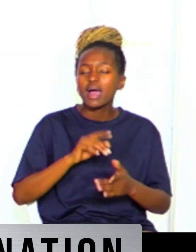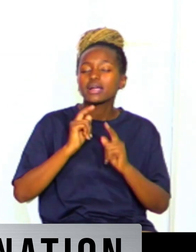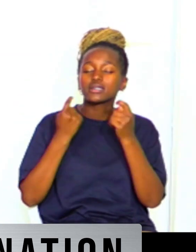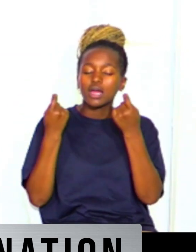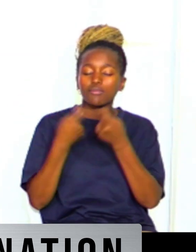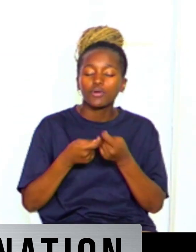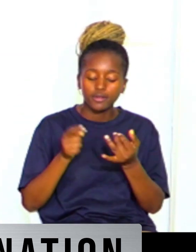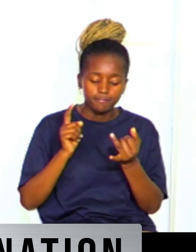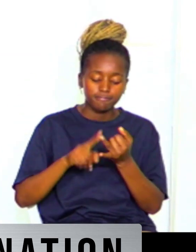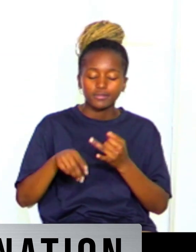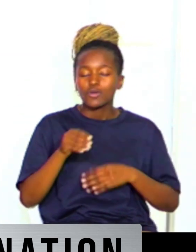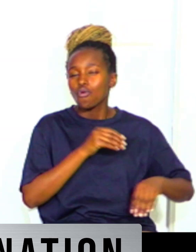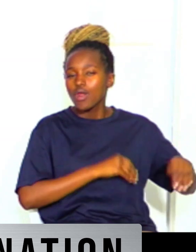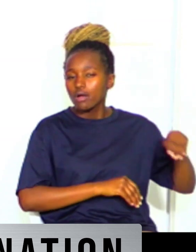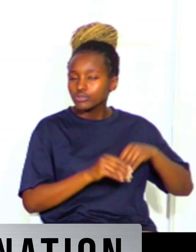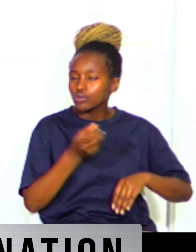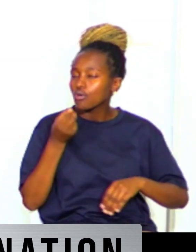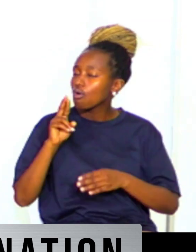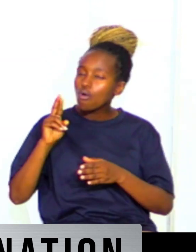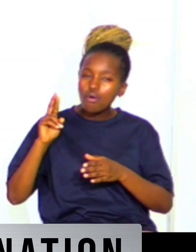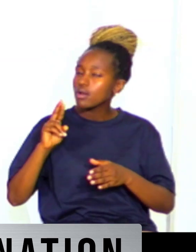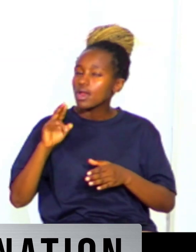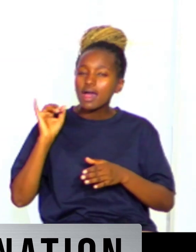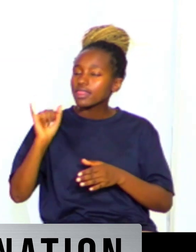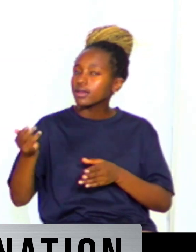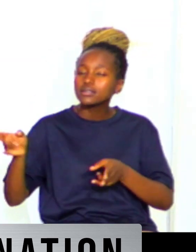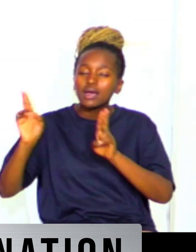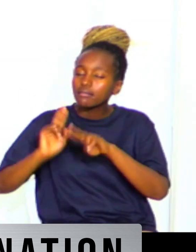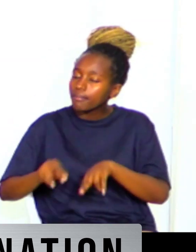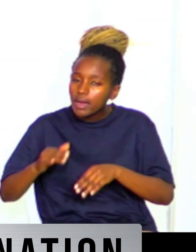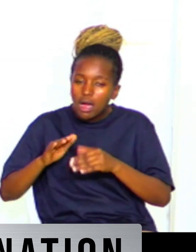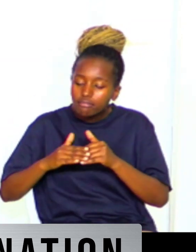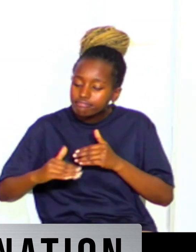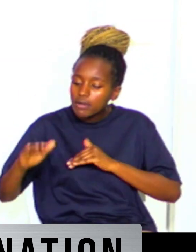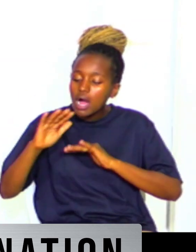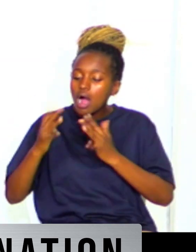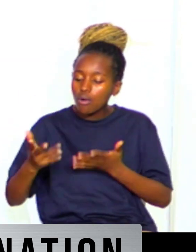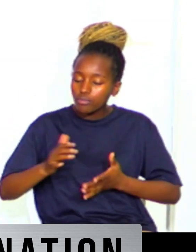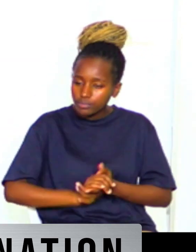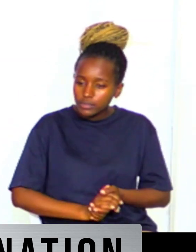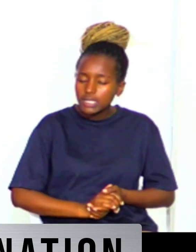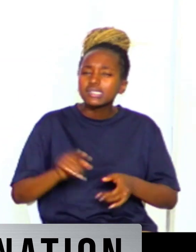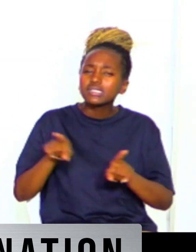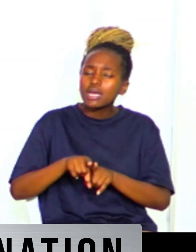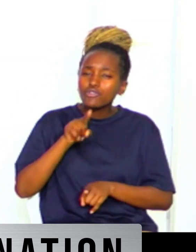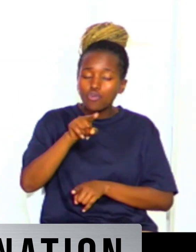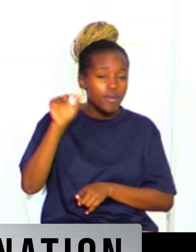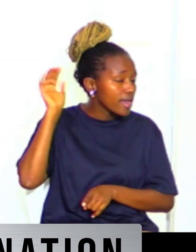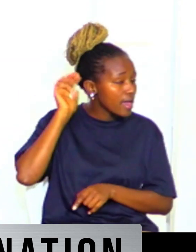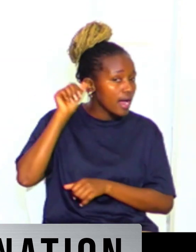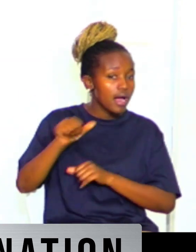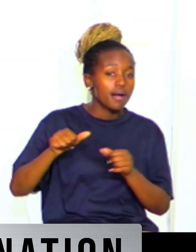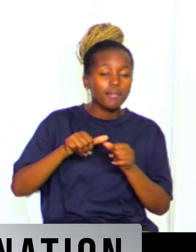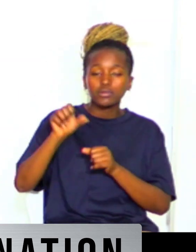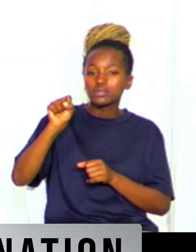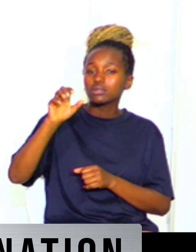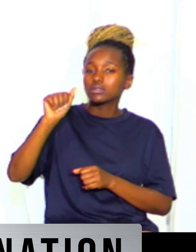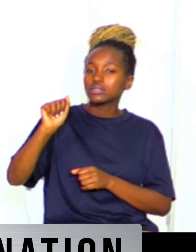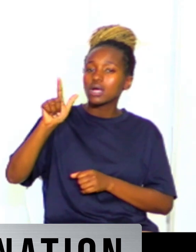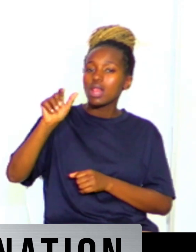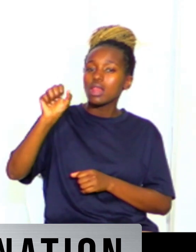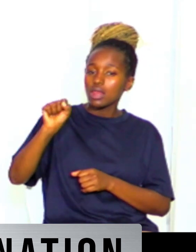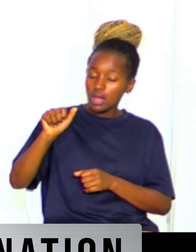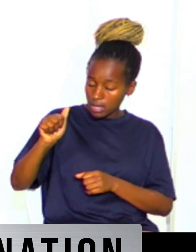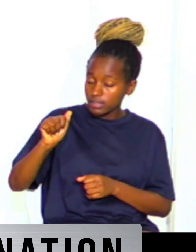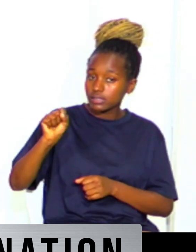Ama wakiingia, you've heard of Peter Salasya'S? Yeah. Nini inaendelea? Ukiingia huko, are you still